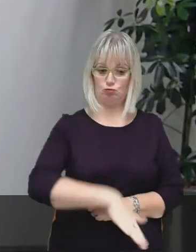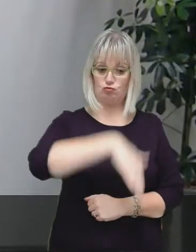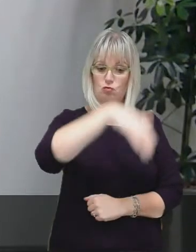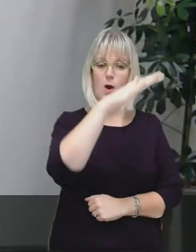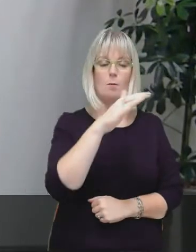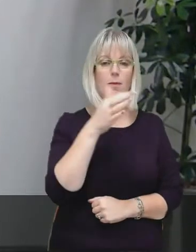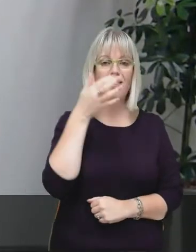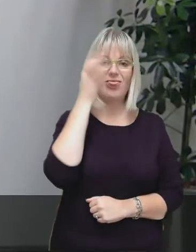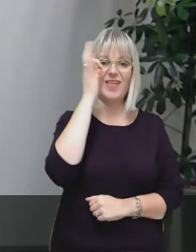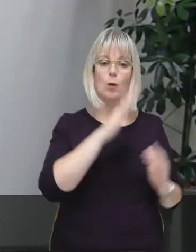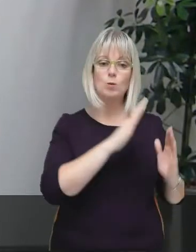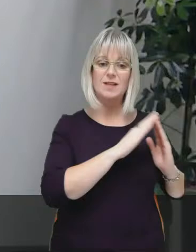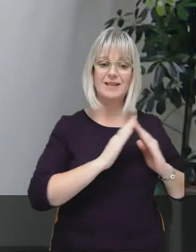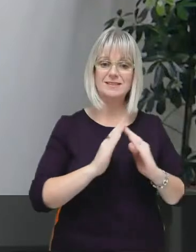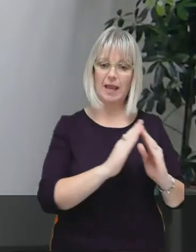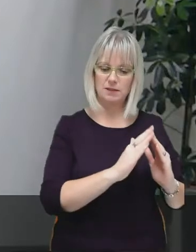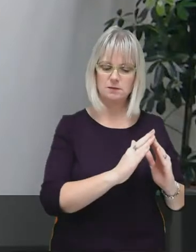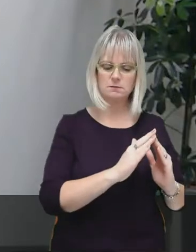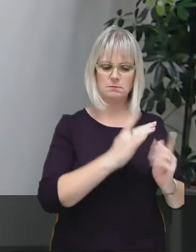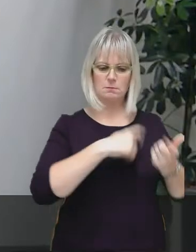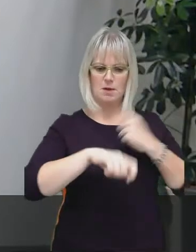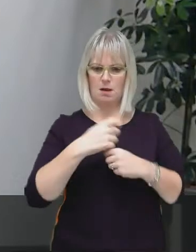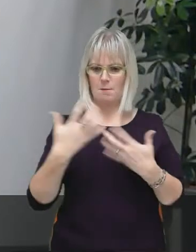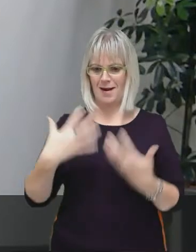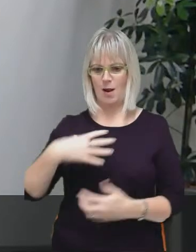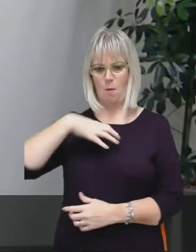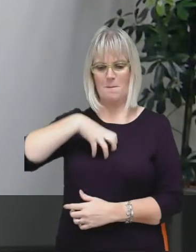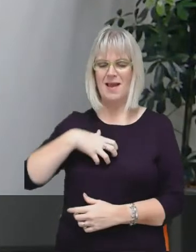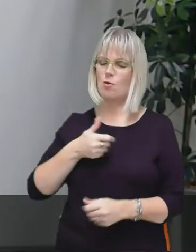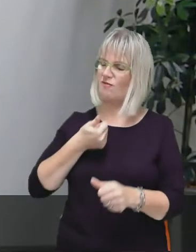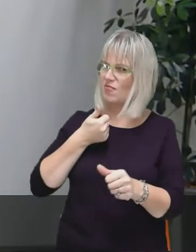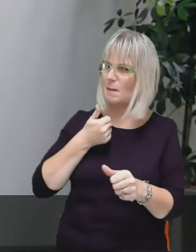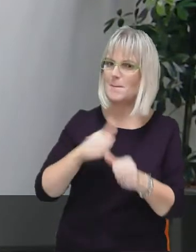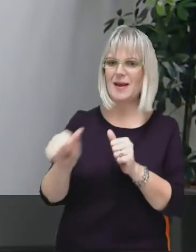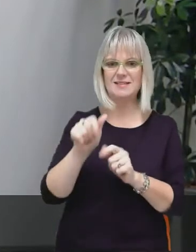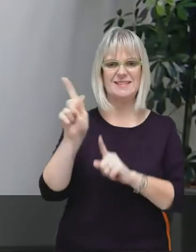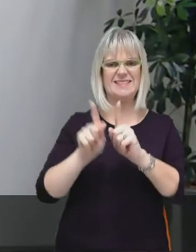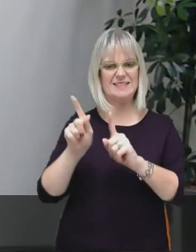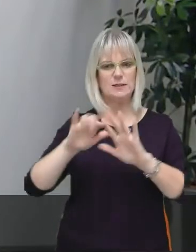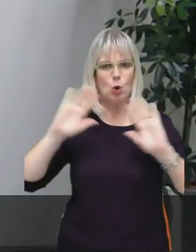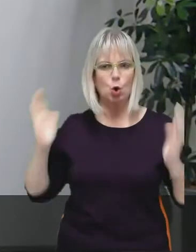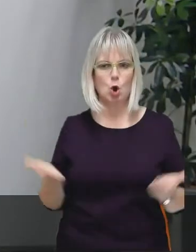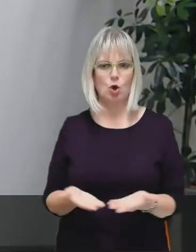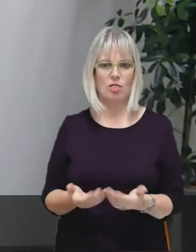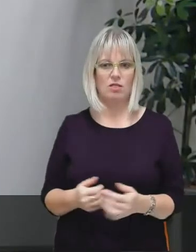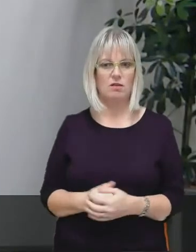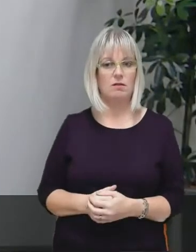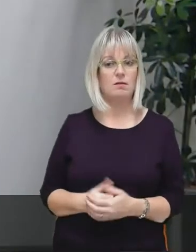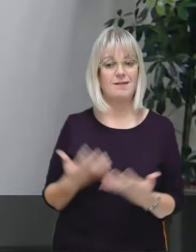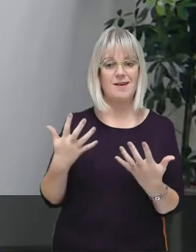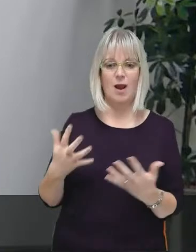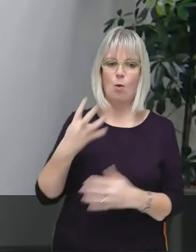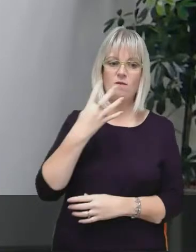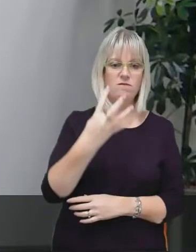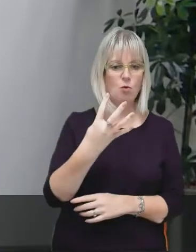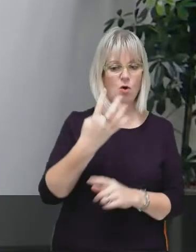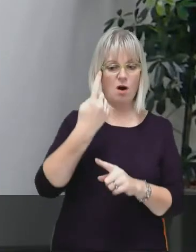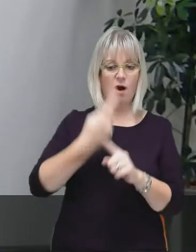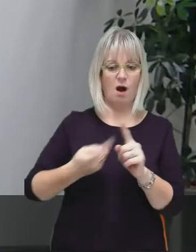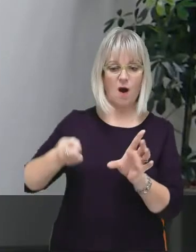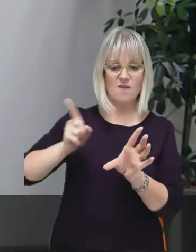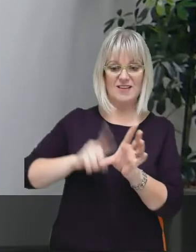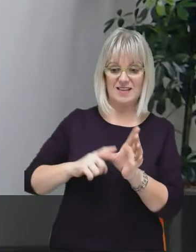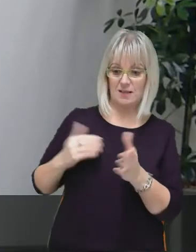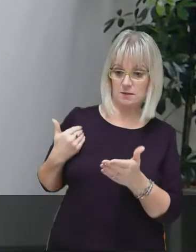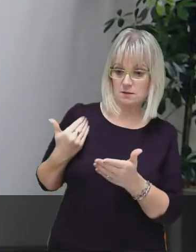of the greatest city on earth. 4.5 years later, I still wake up every day passionate